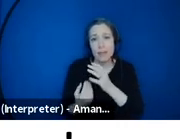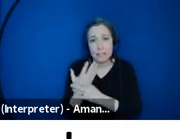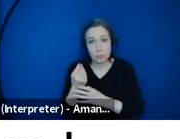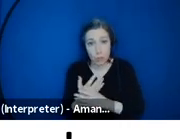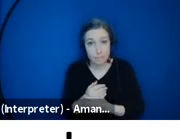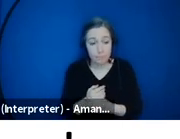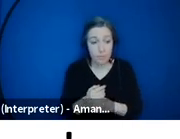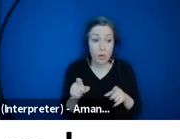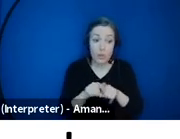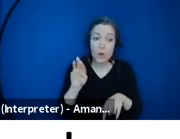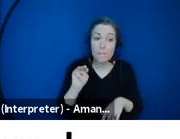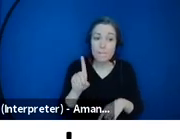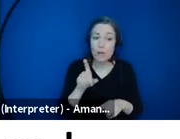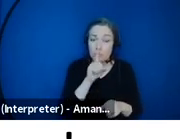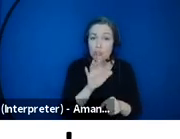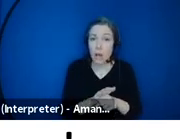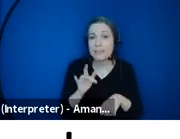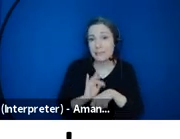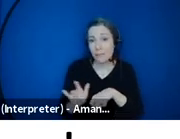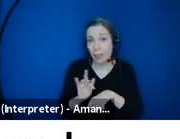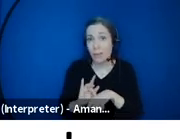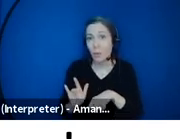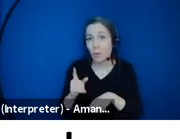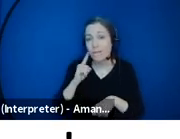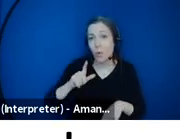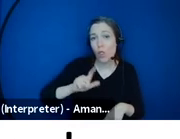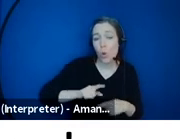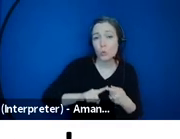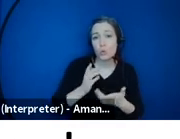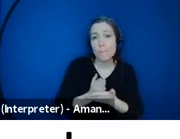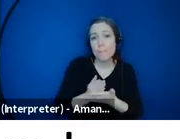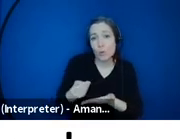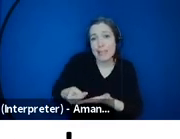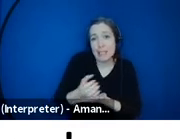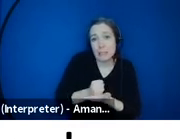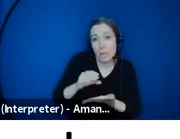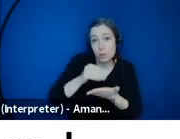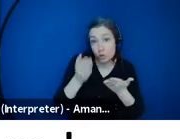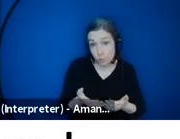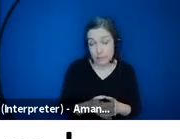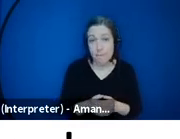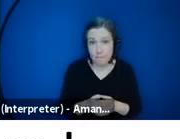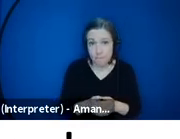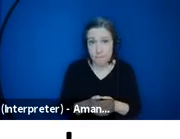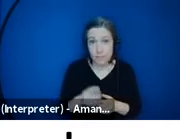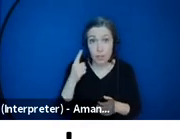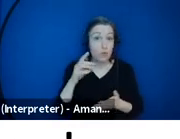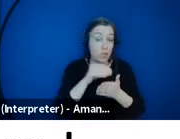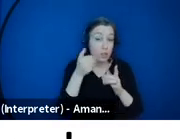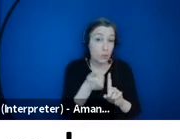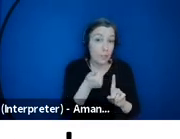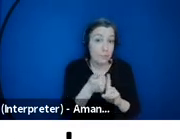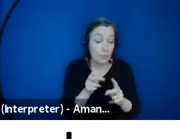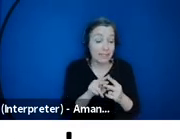to that Maryland promise is available for low to middle income students. So for a student who is